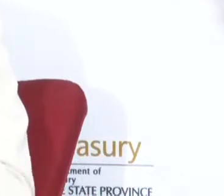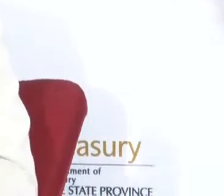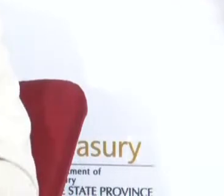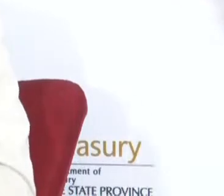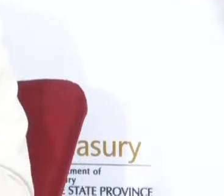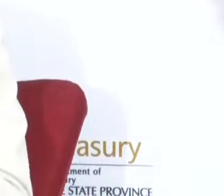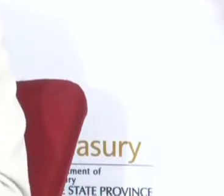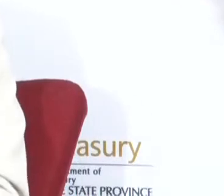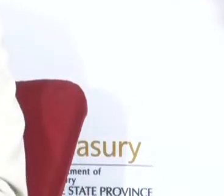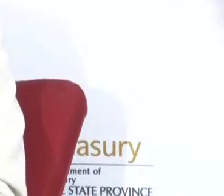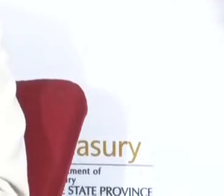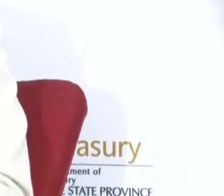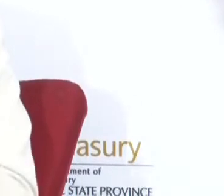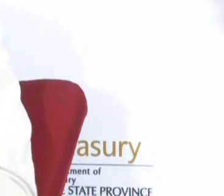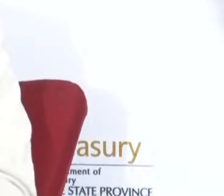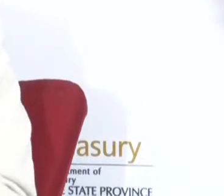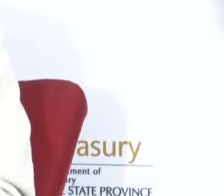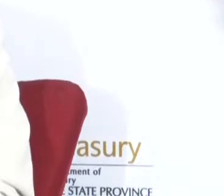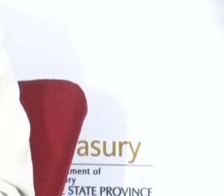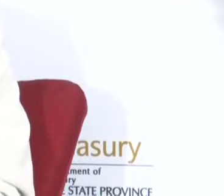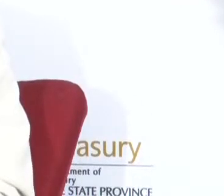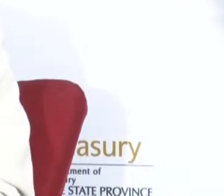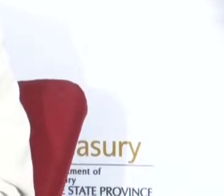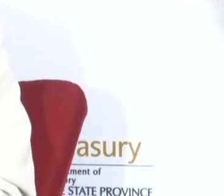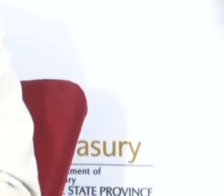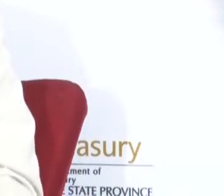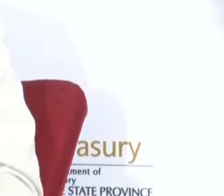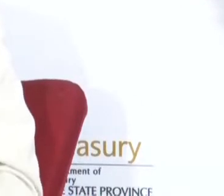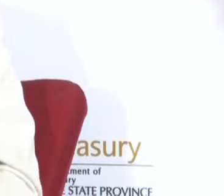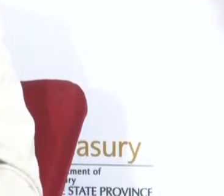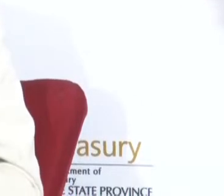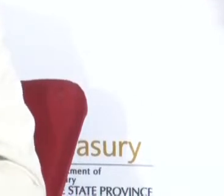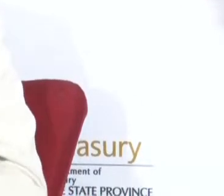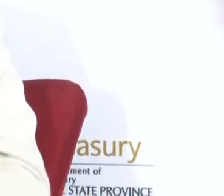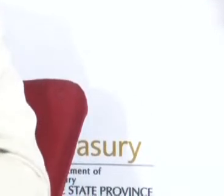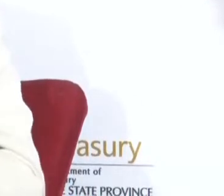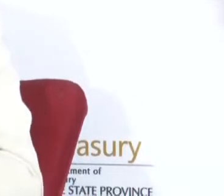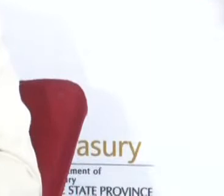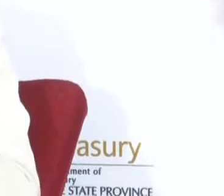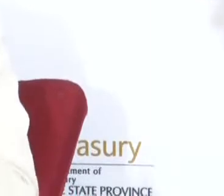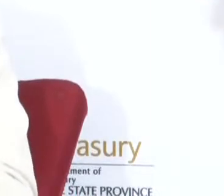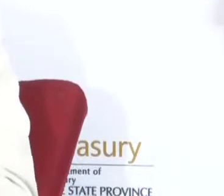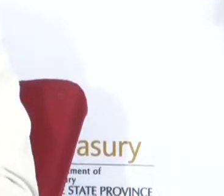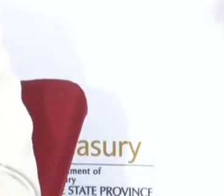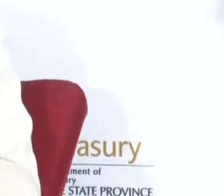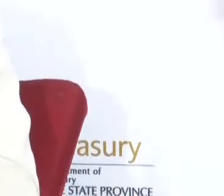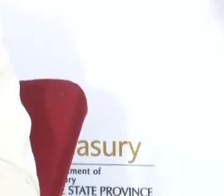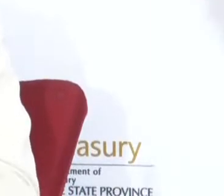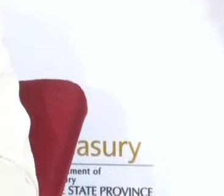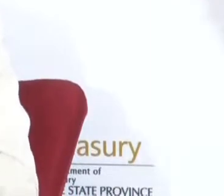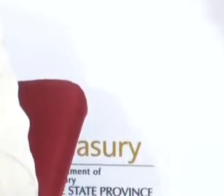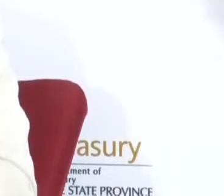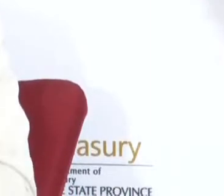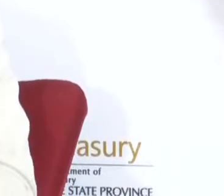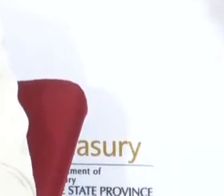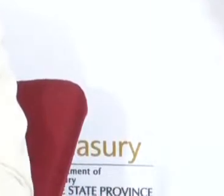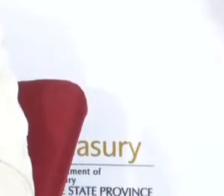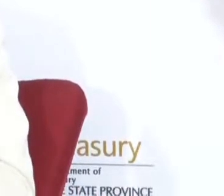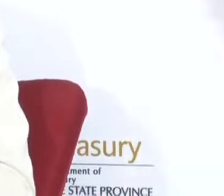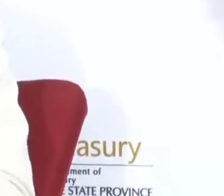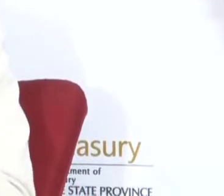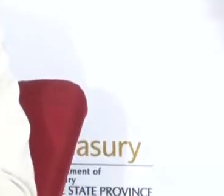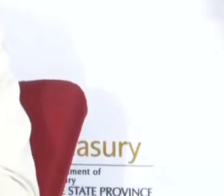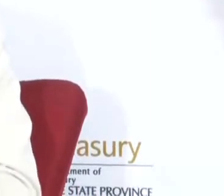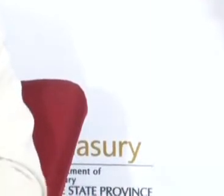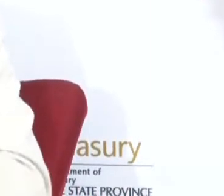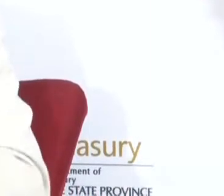MEC puts money available for local development, but you end up spending the money, the budget that is created to